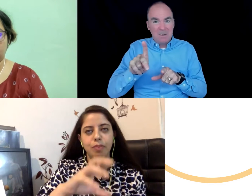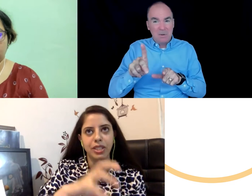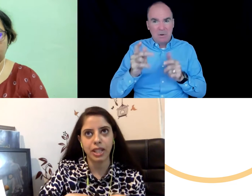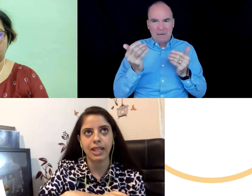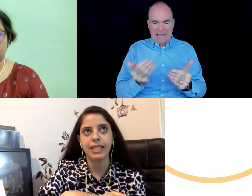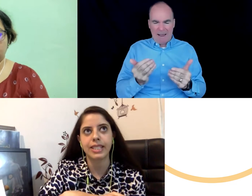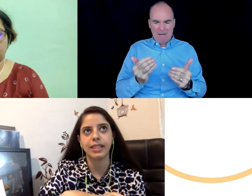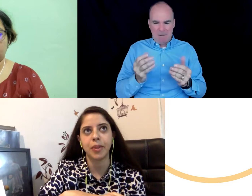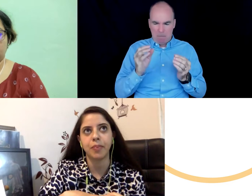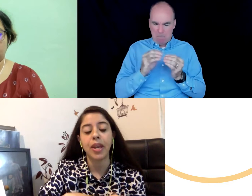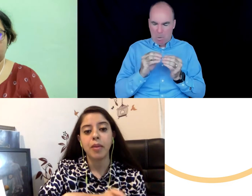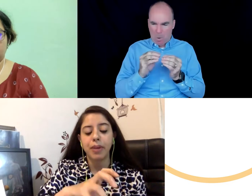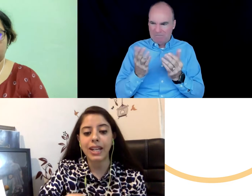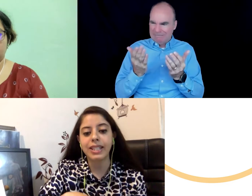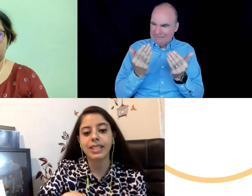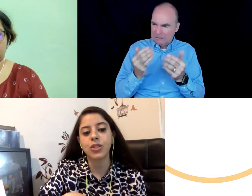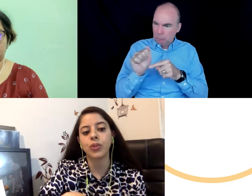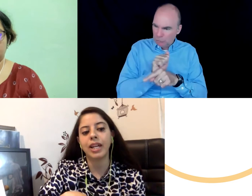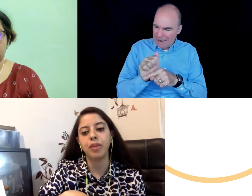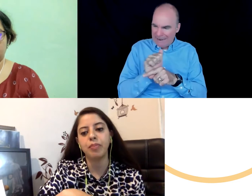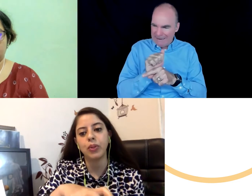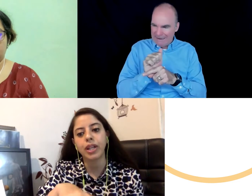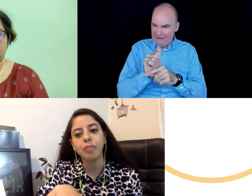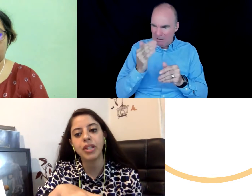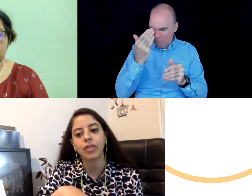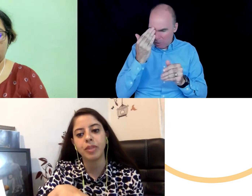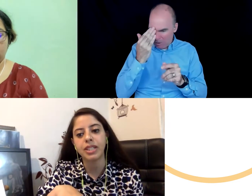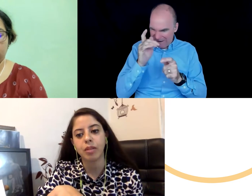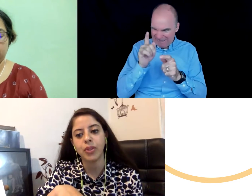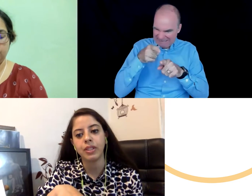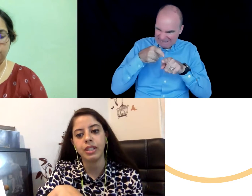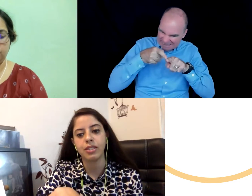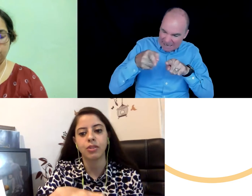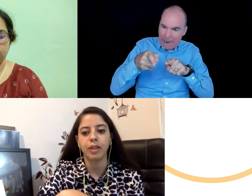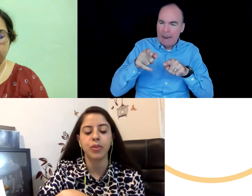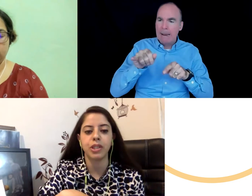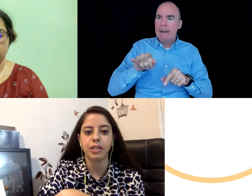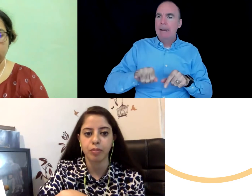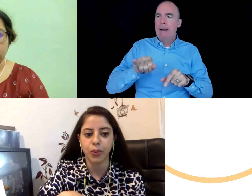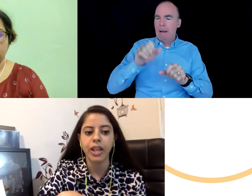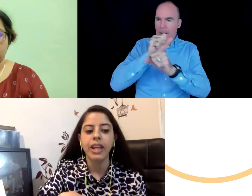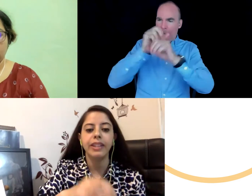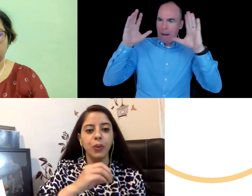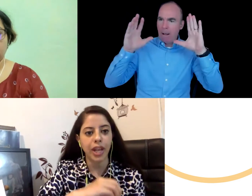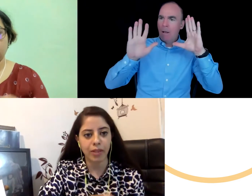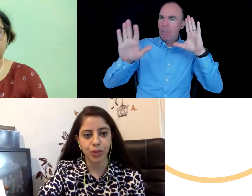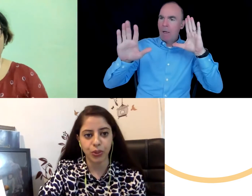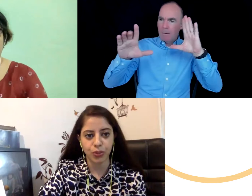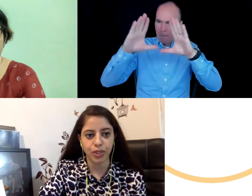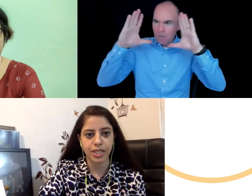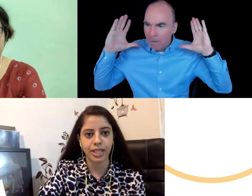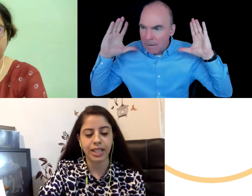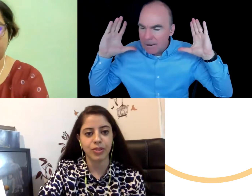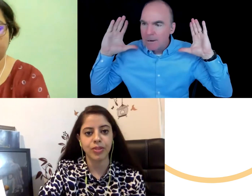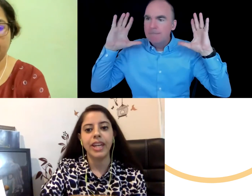of specialized practices so that people who are coming from these communities to them to seek support, they don't have to, you